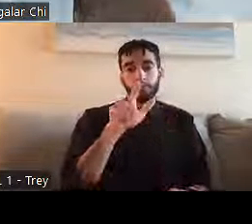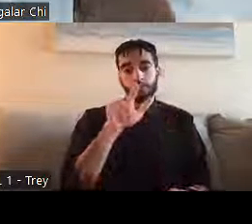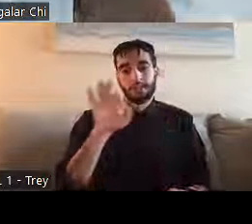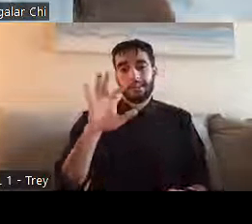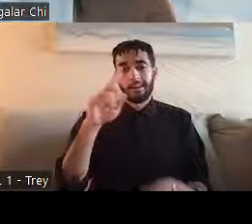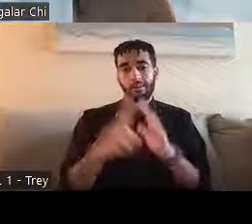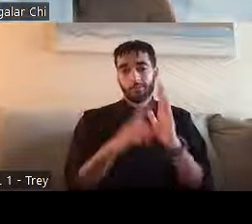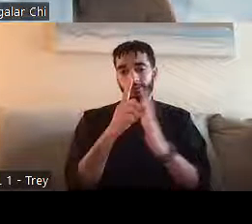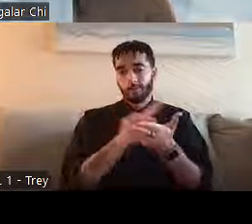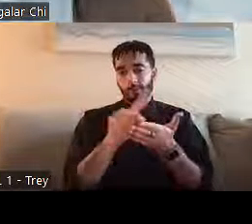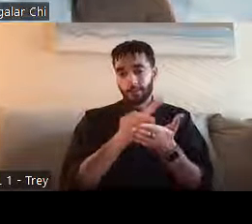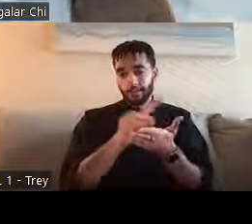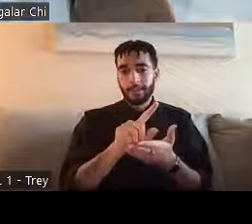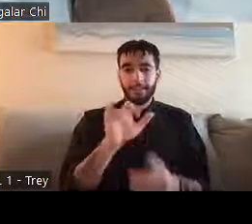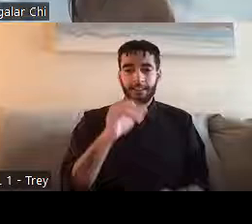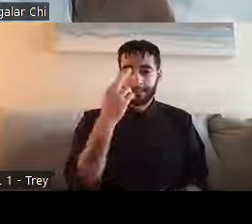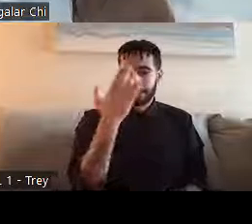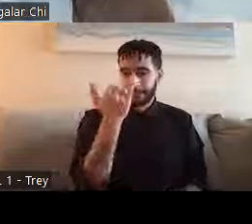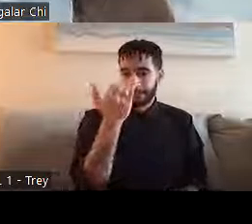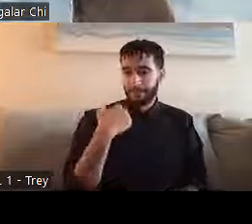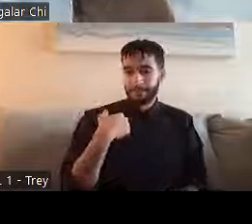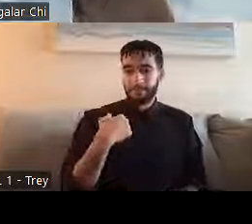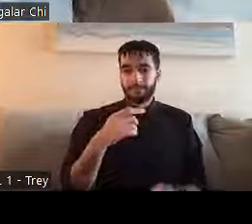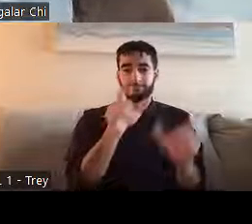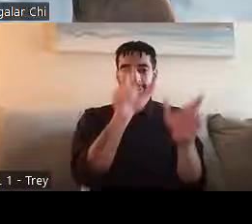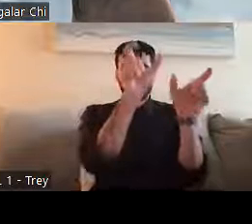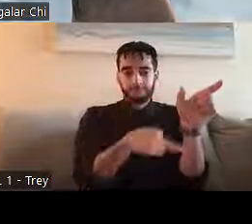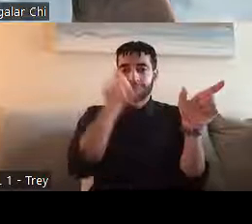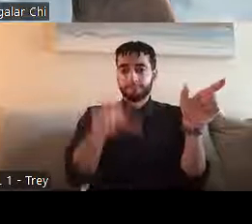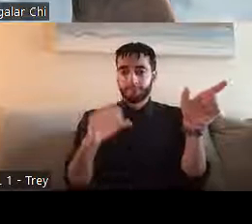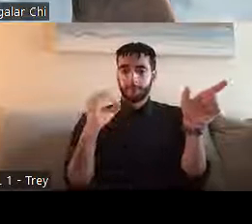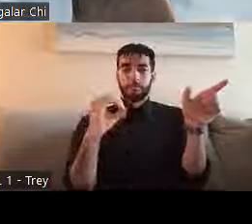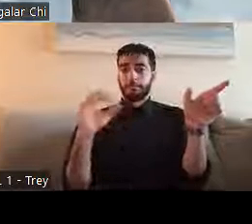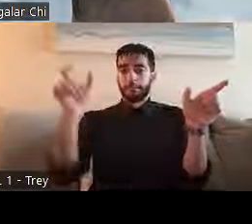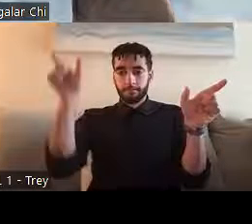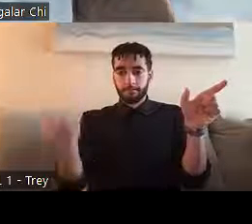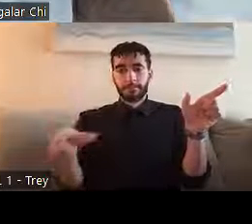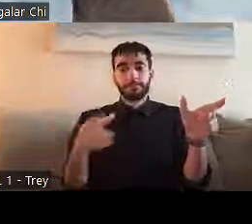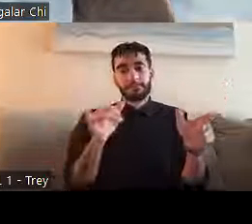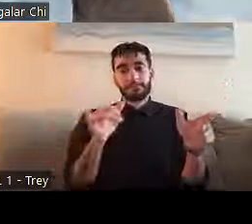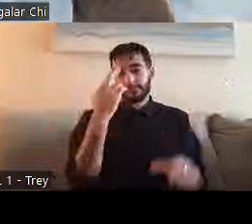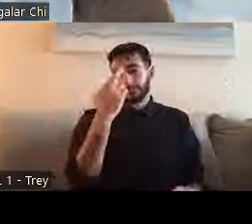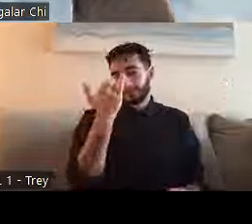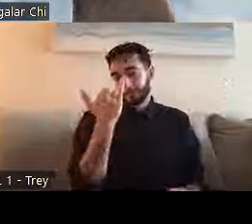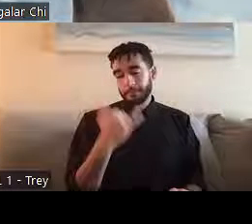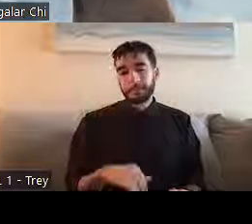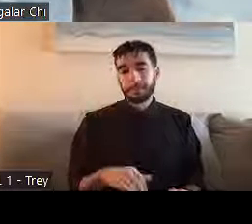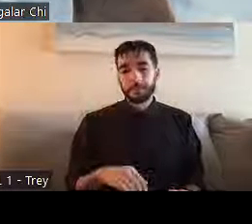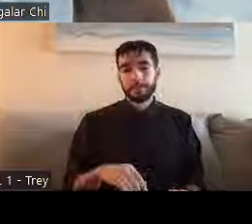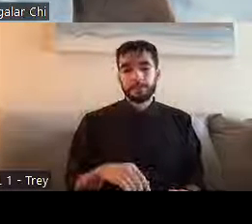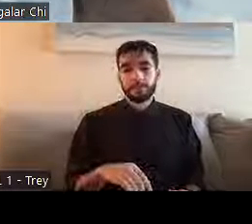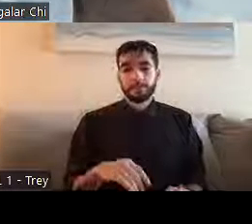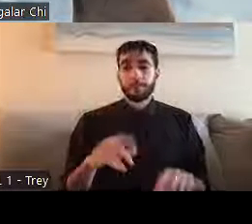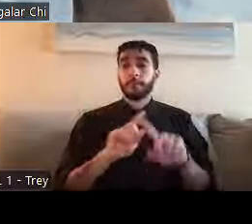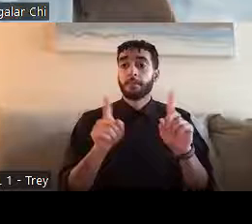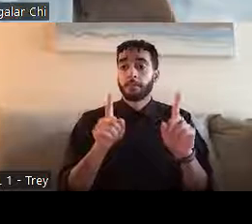is why there's a missing a graph for that category. The big takeaway for this slide is that nearly